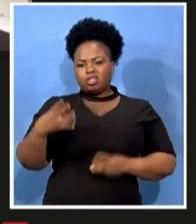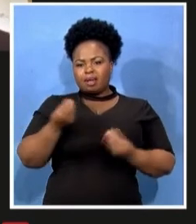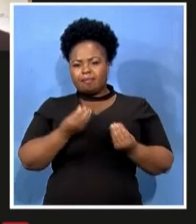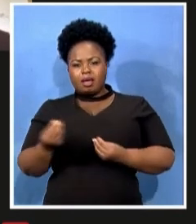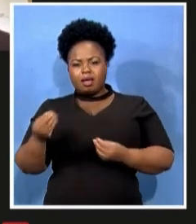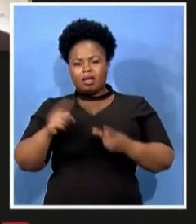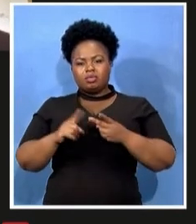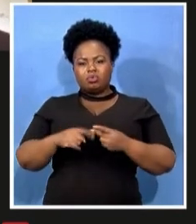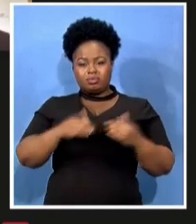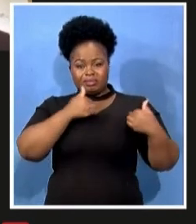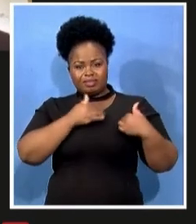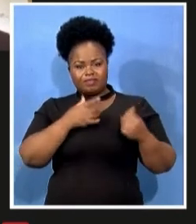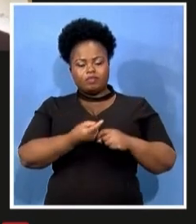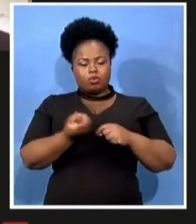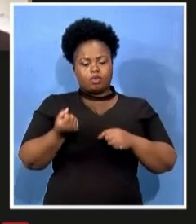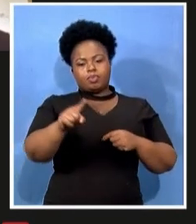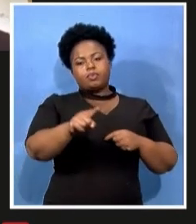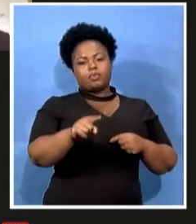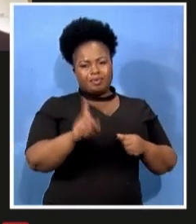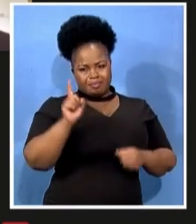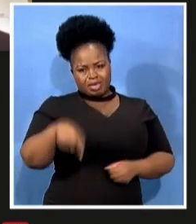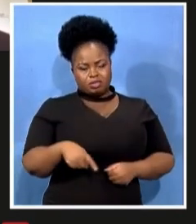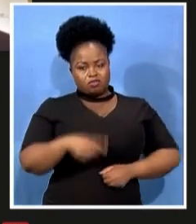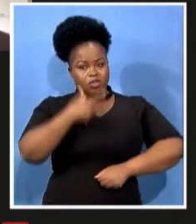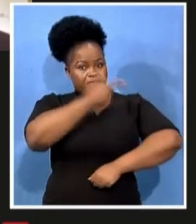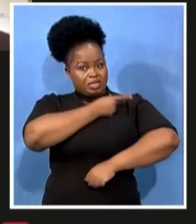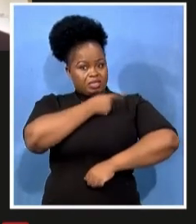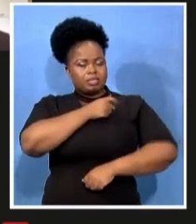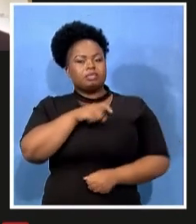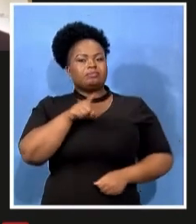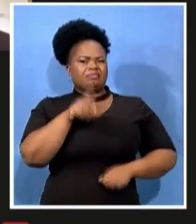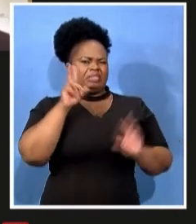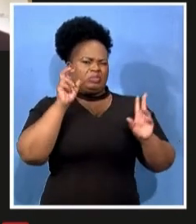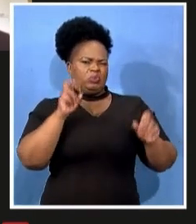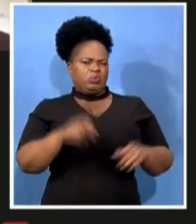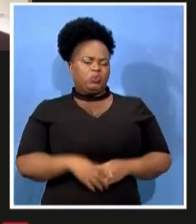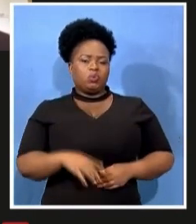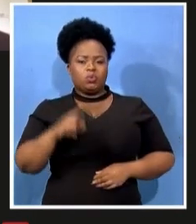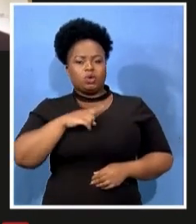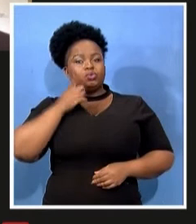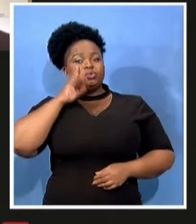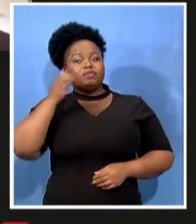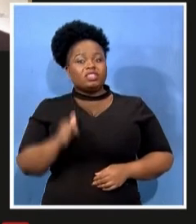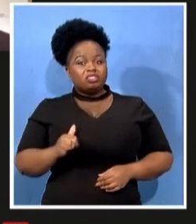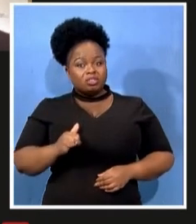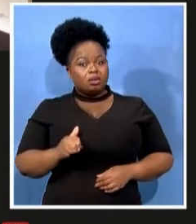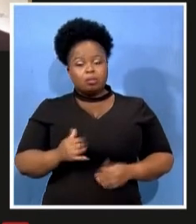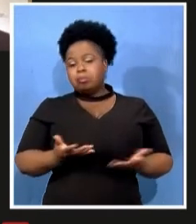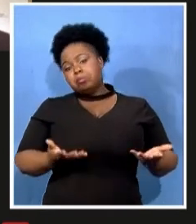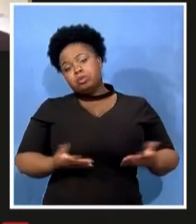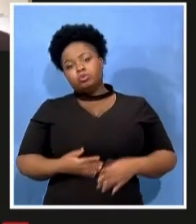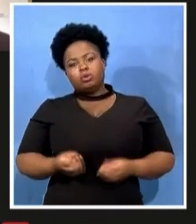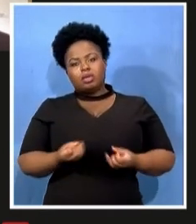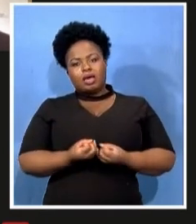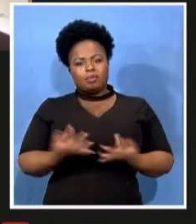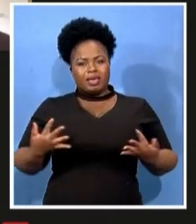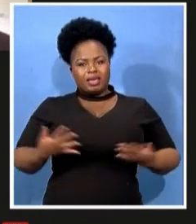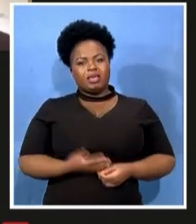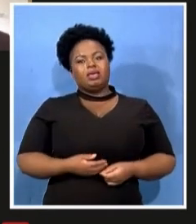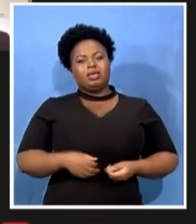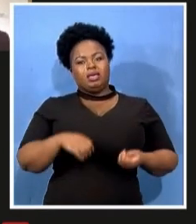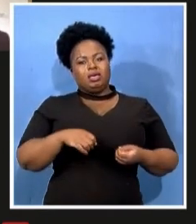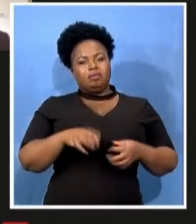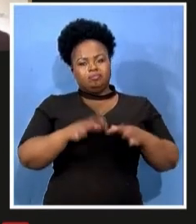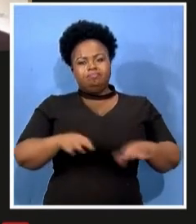a vaccine is going to be an issue. Verification of distributed volumes and what's been distributed, what's